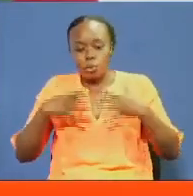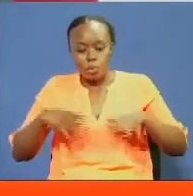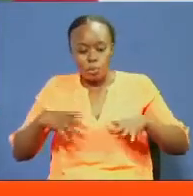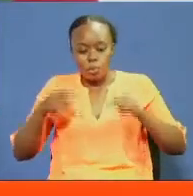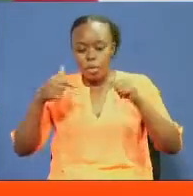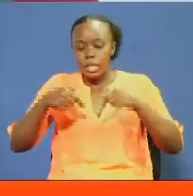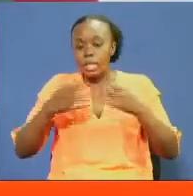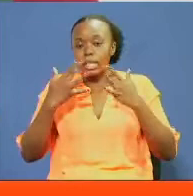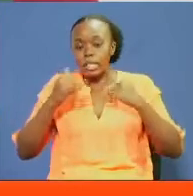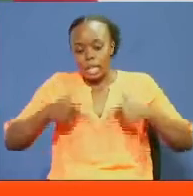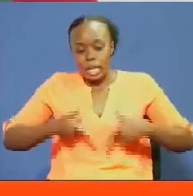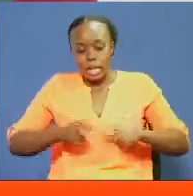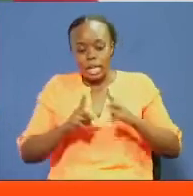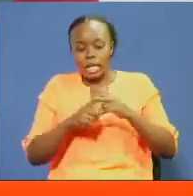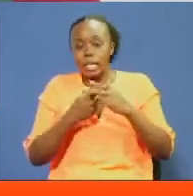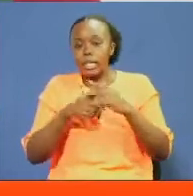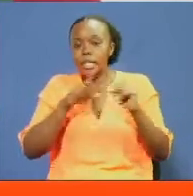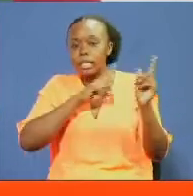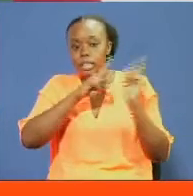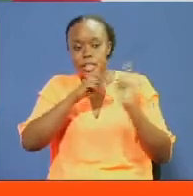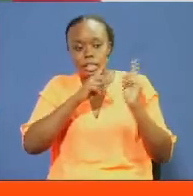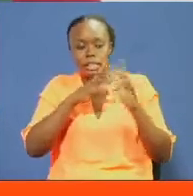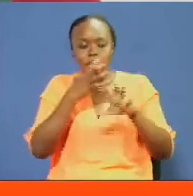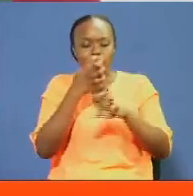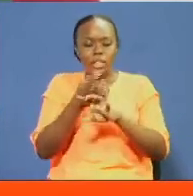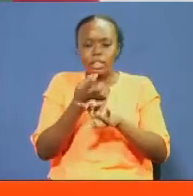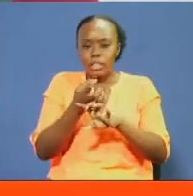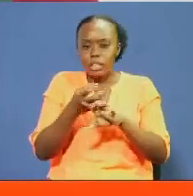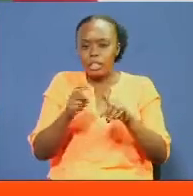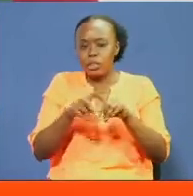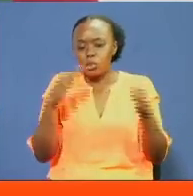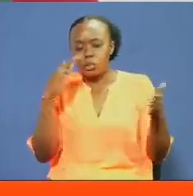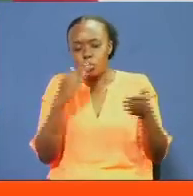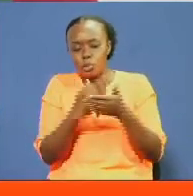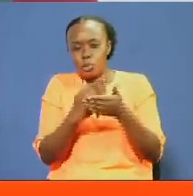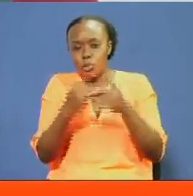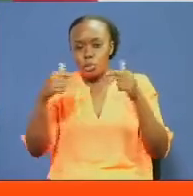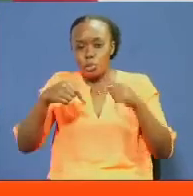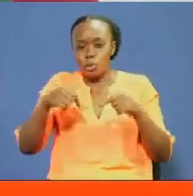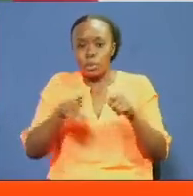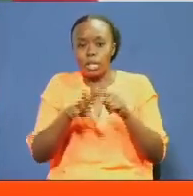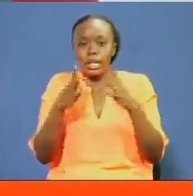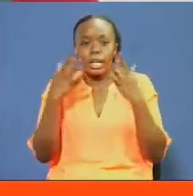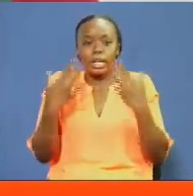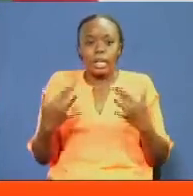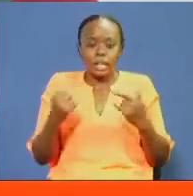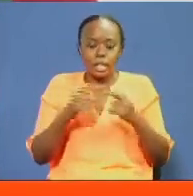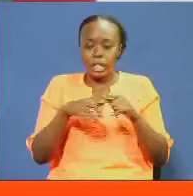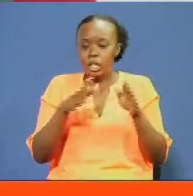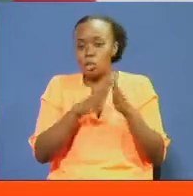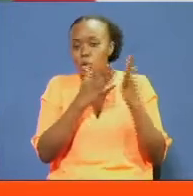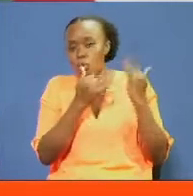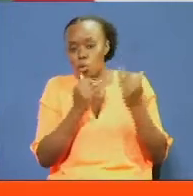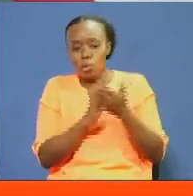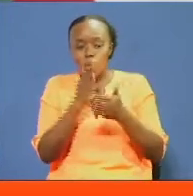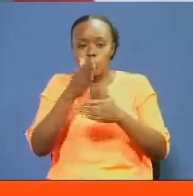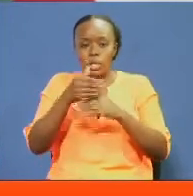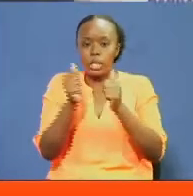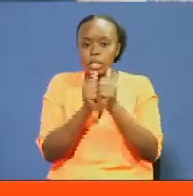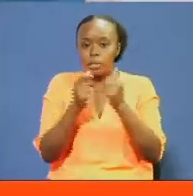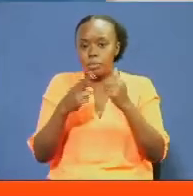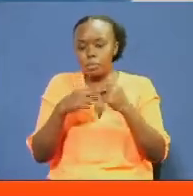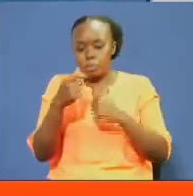this will allow us to begin the journey for herd immunity against this pandemic, and this is our intention for the next 12